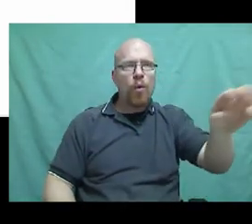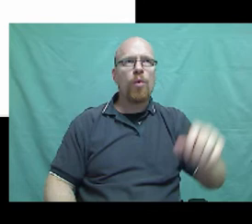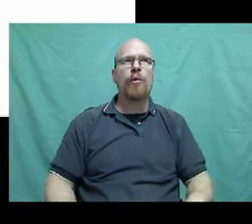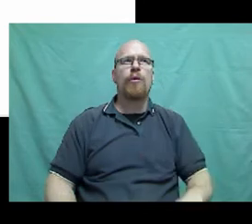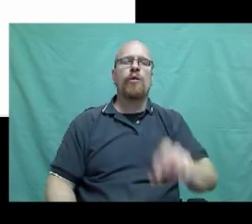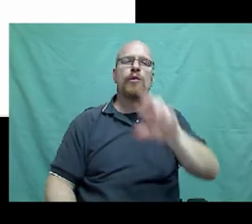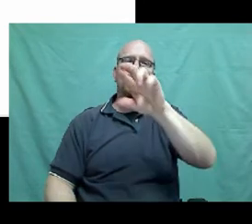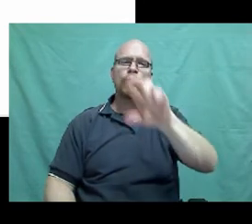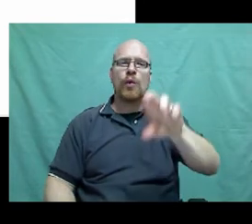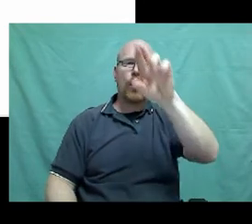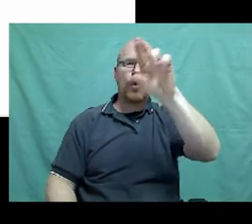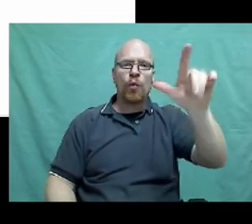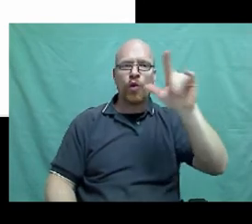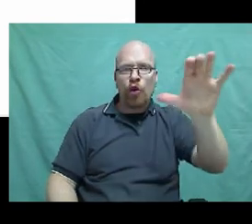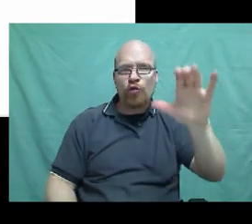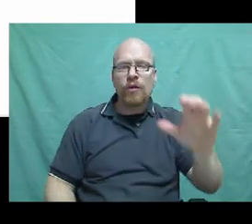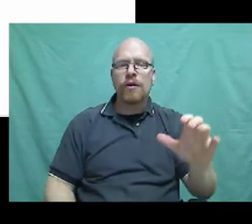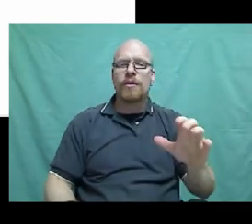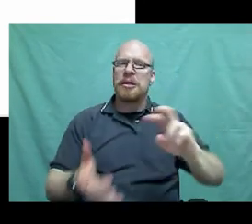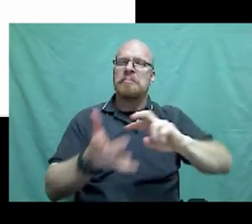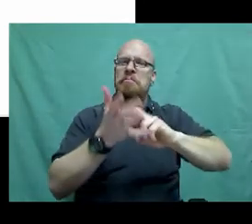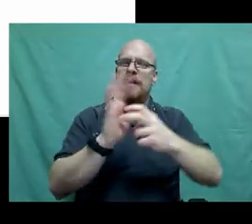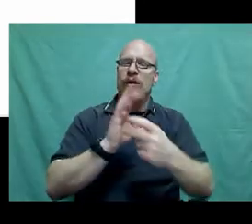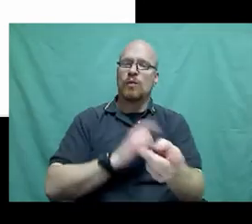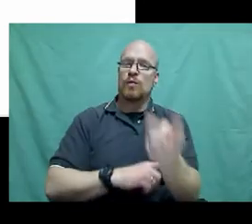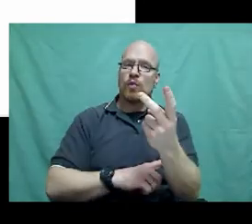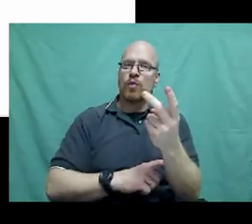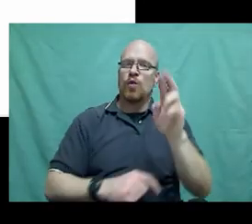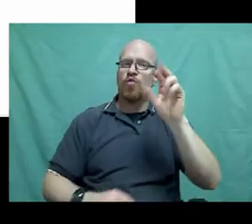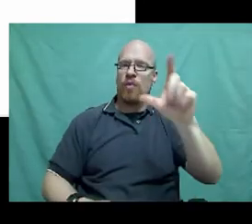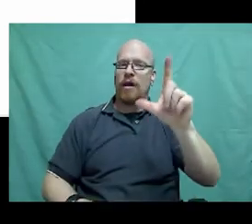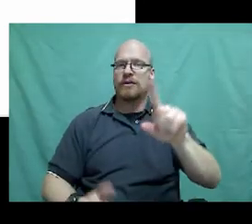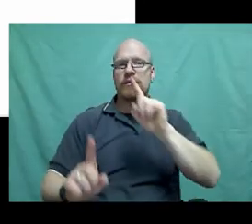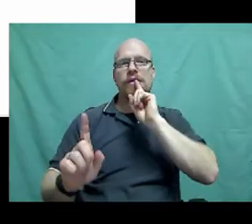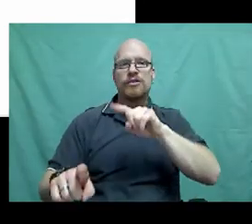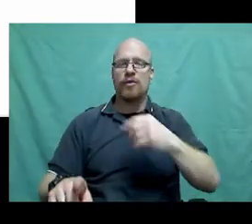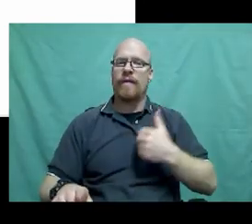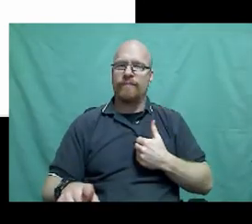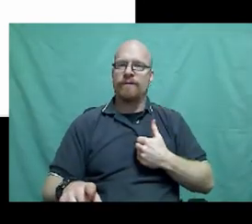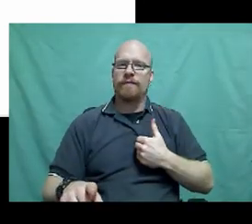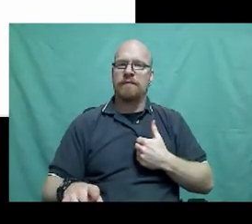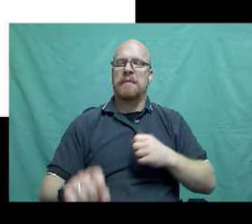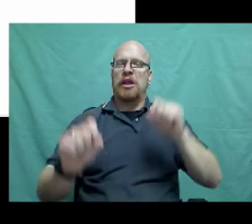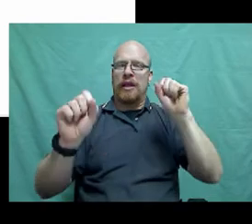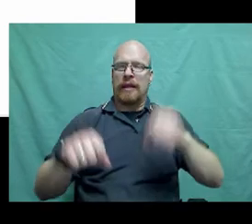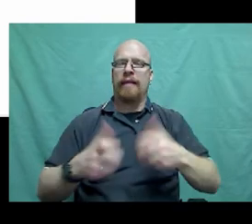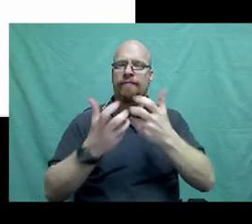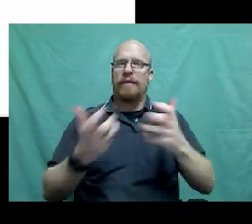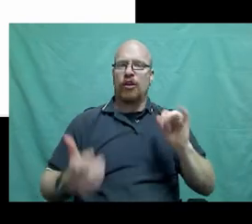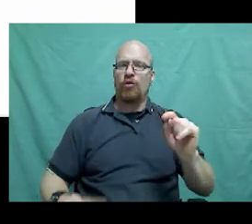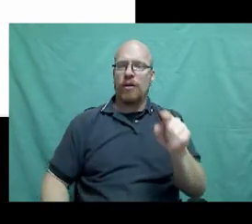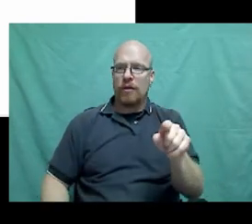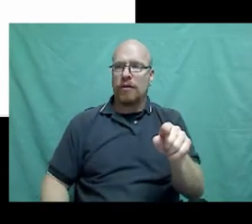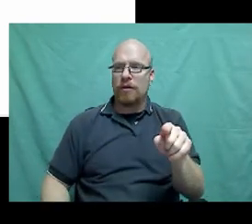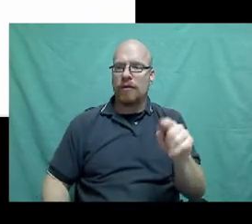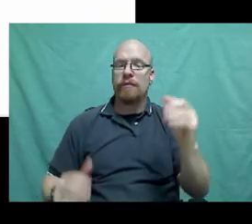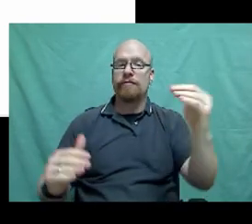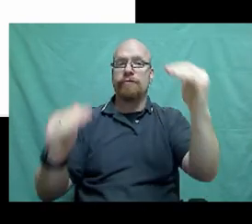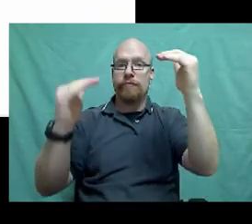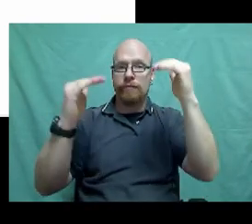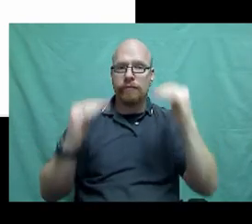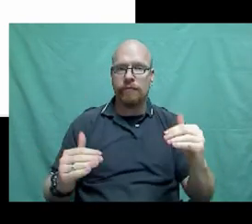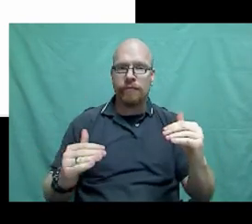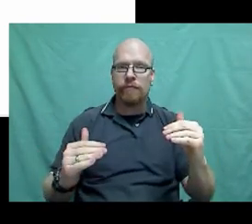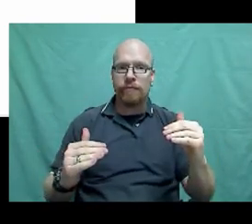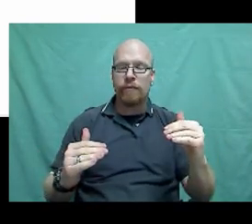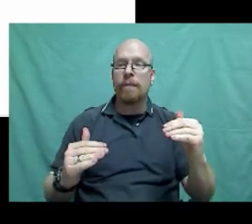a perfect square, like 100 or 25 or 16, you have two real answers, and you can factor